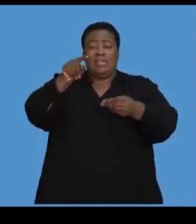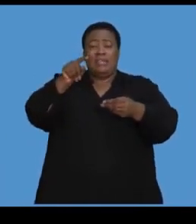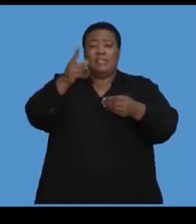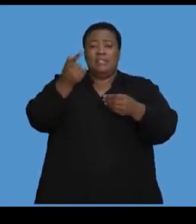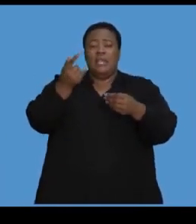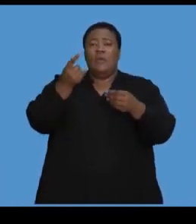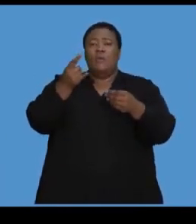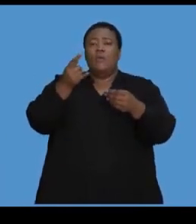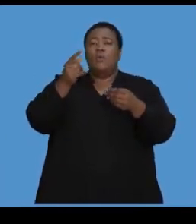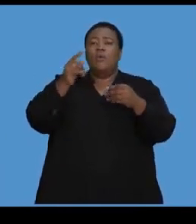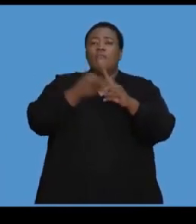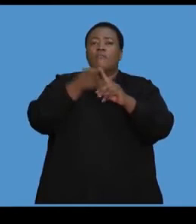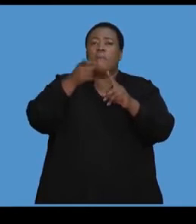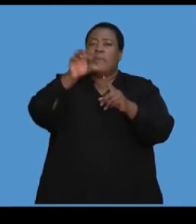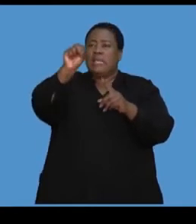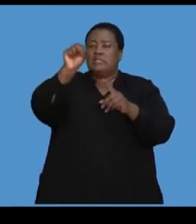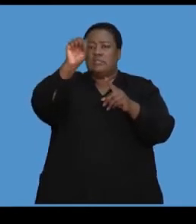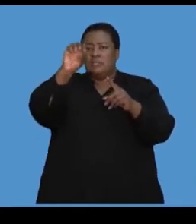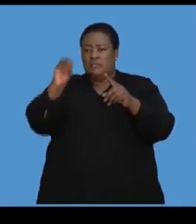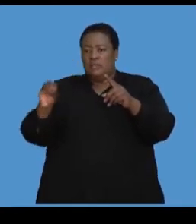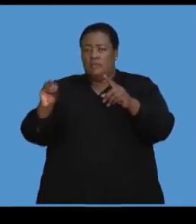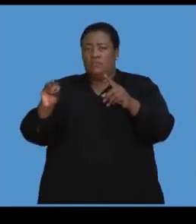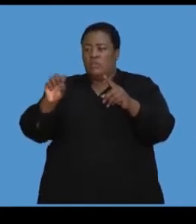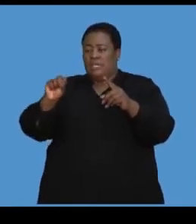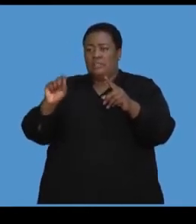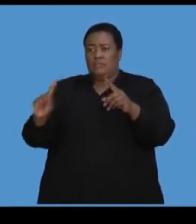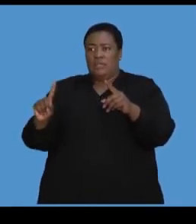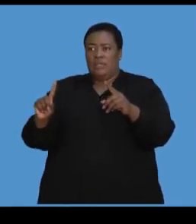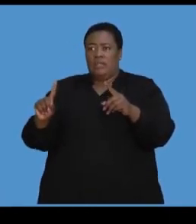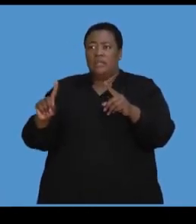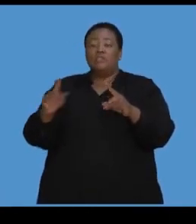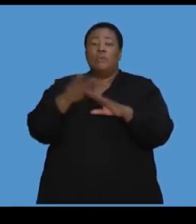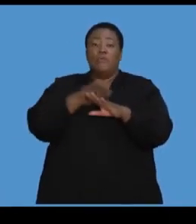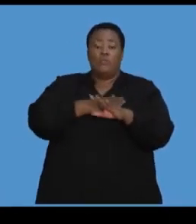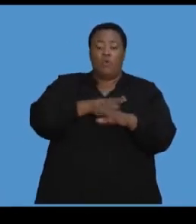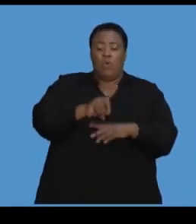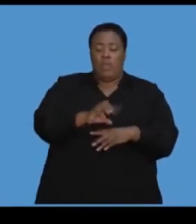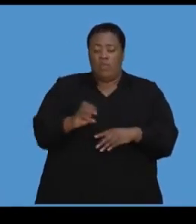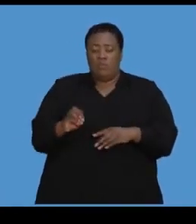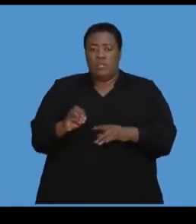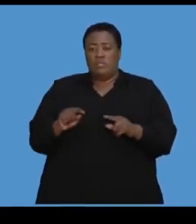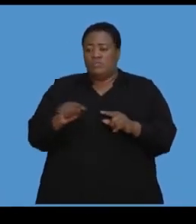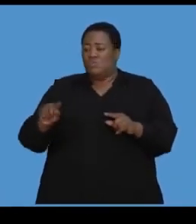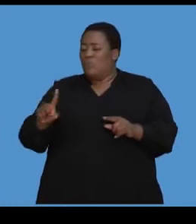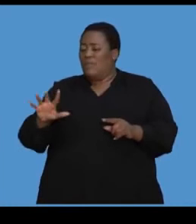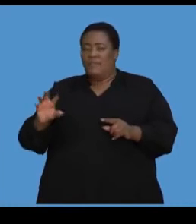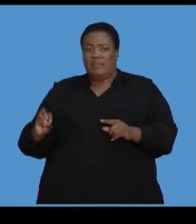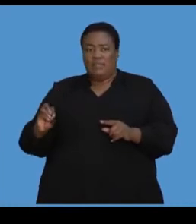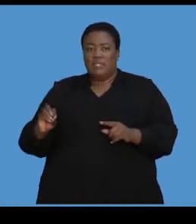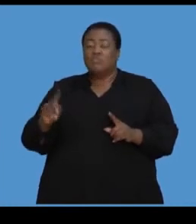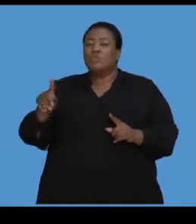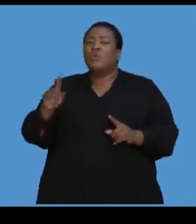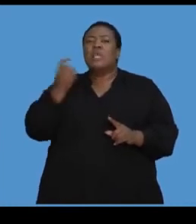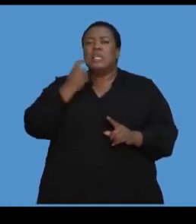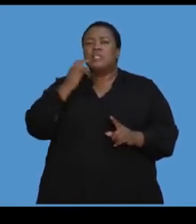increased from S to S1 there, from a quantity of 100 to a quantity of 150. Typically, these are